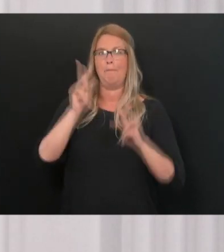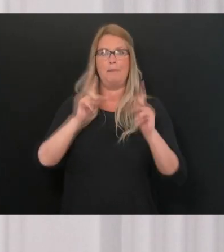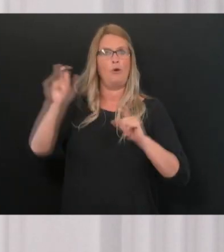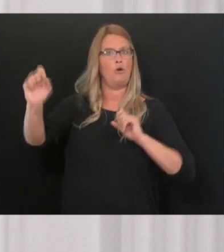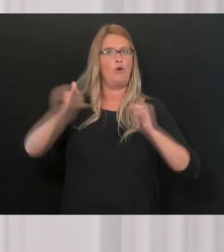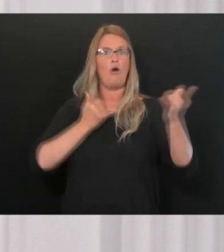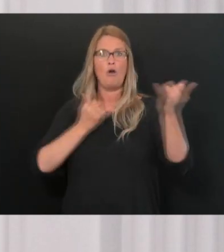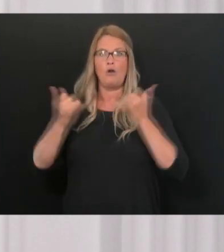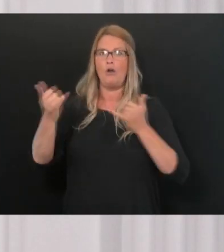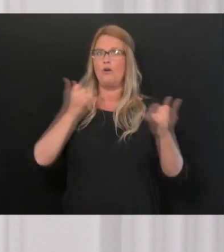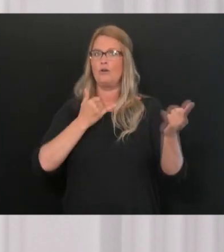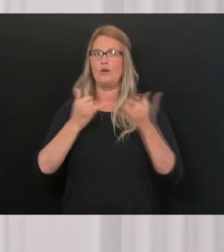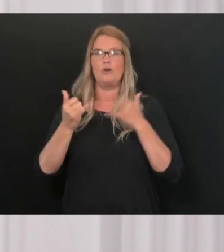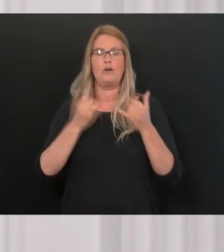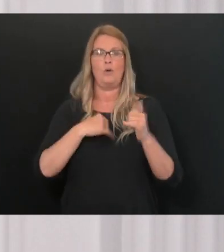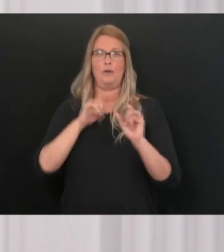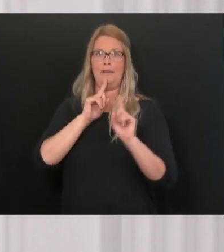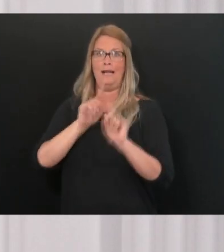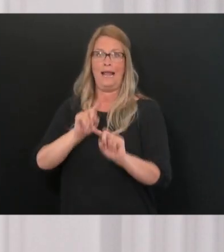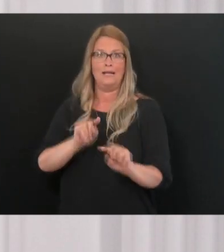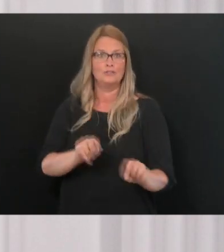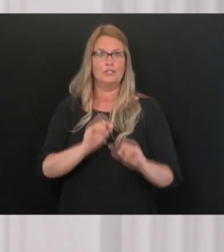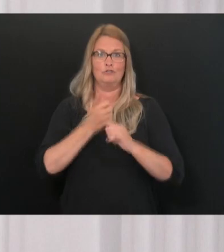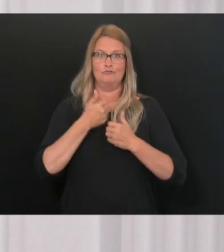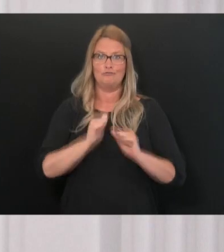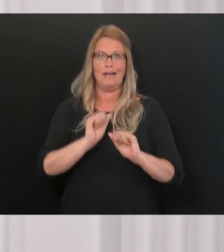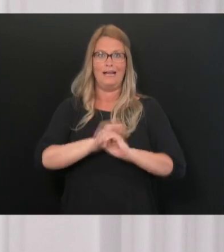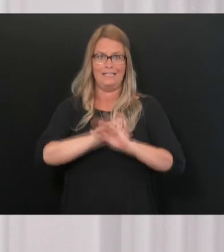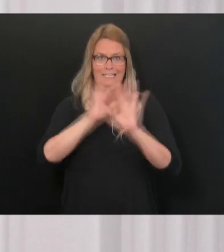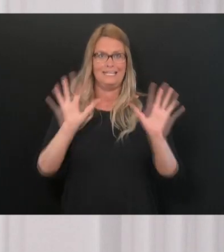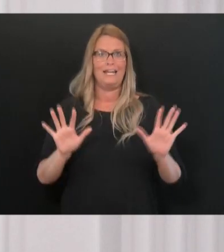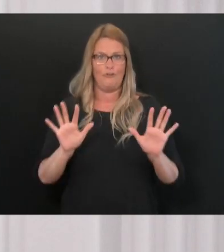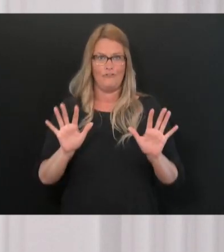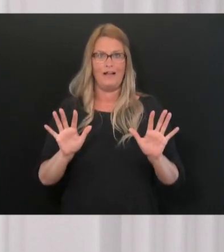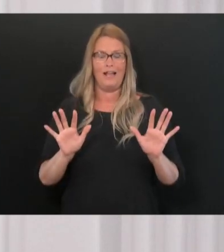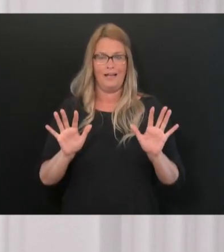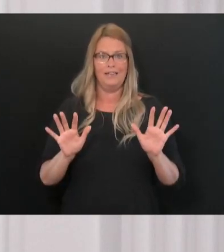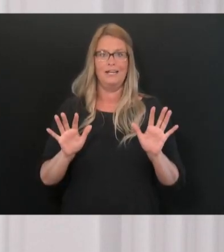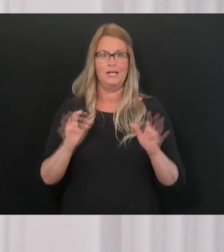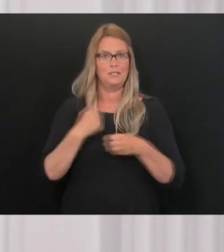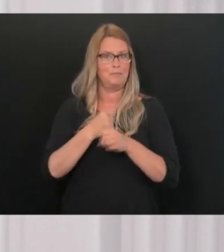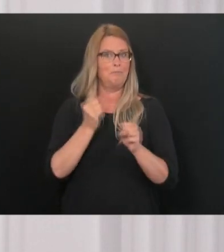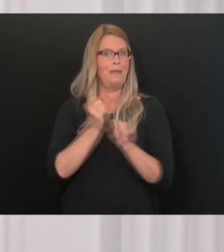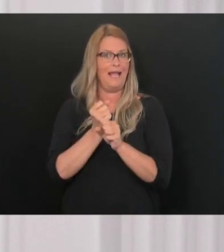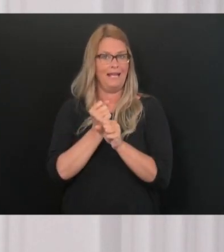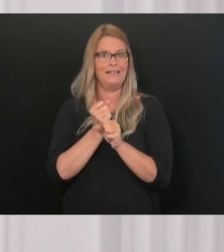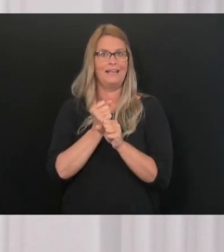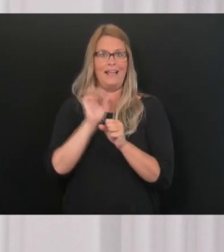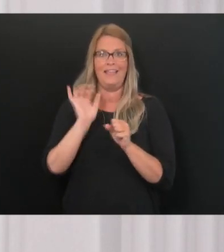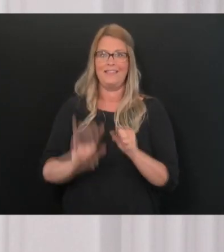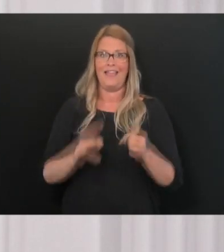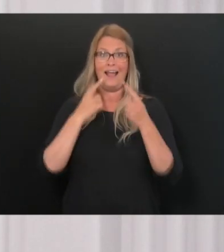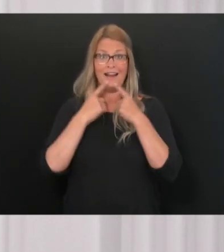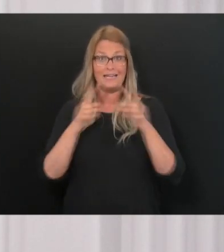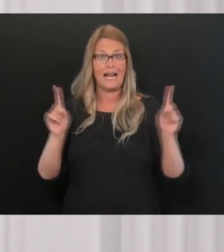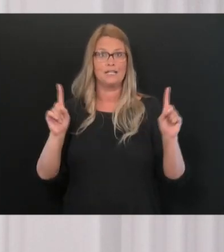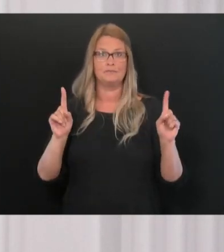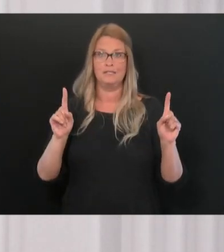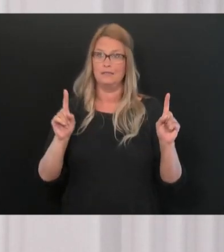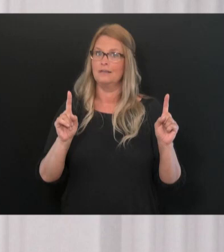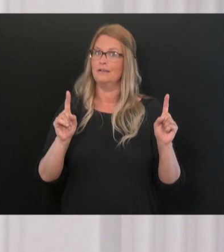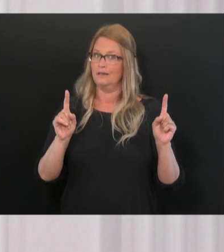asking questions. We've been answering and trying to clarify, but we felt it was necessary to go ahead and make that announcement because we had been